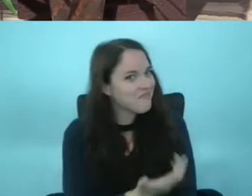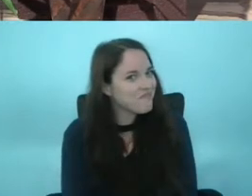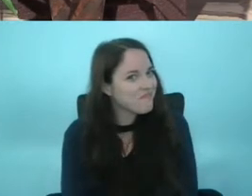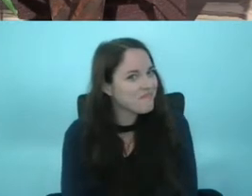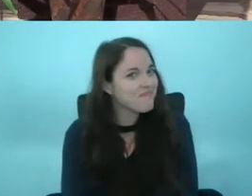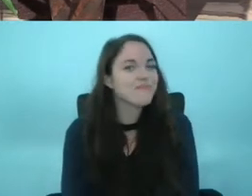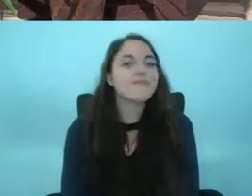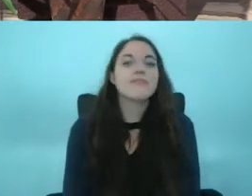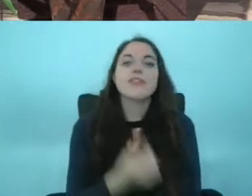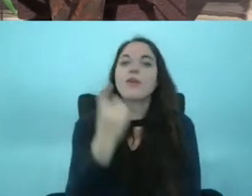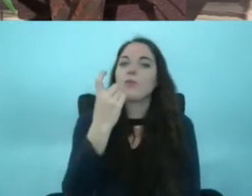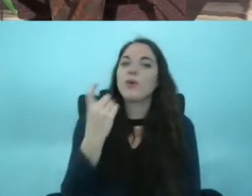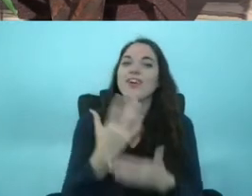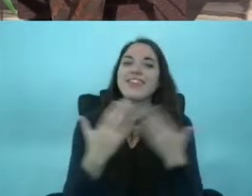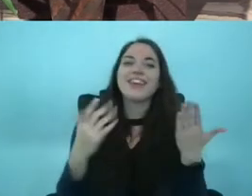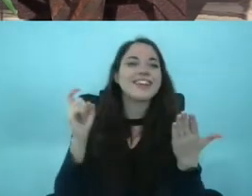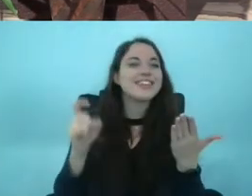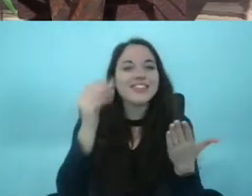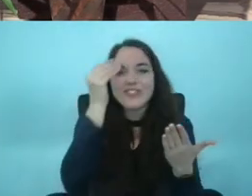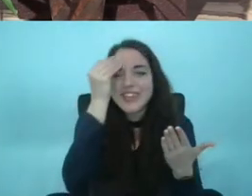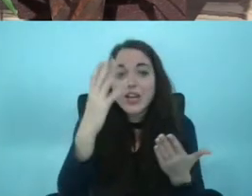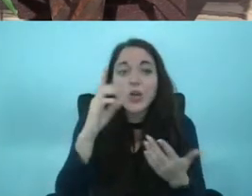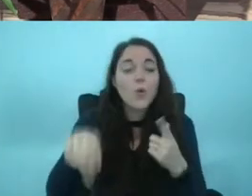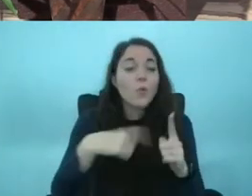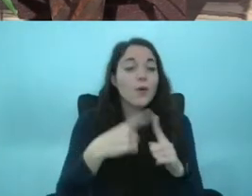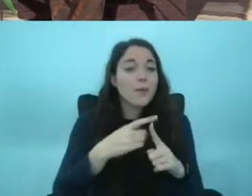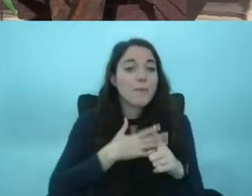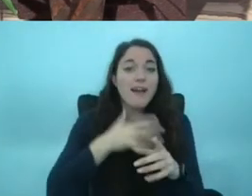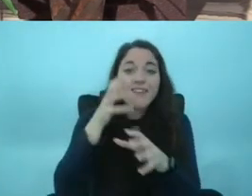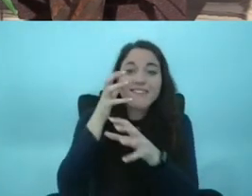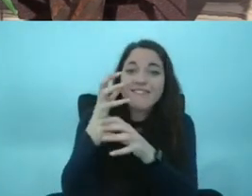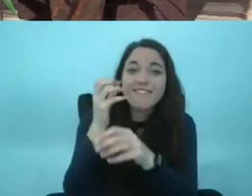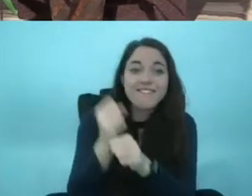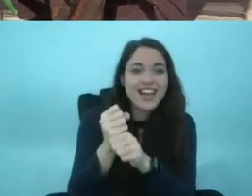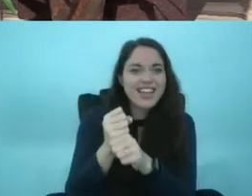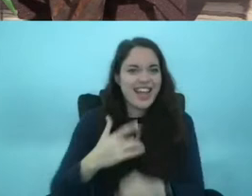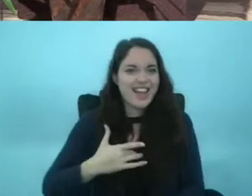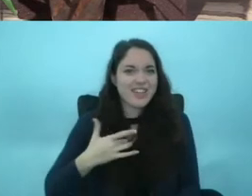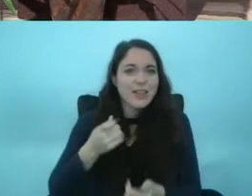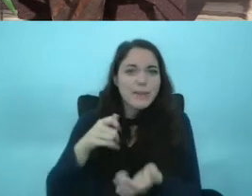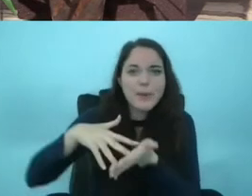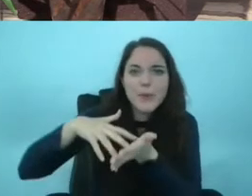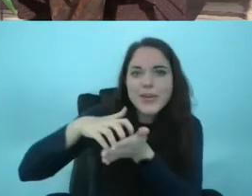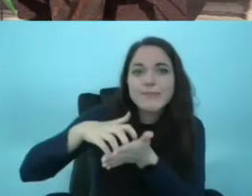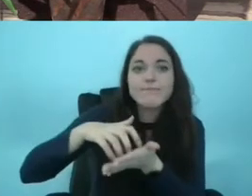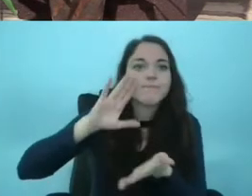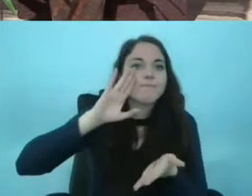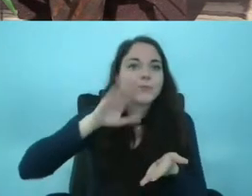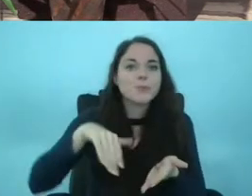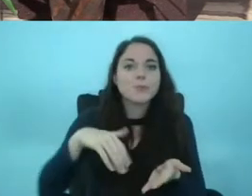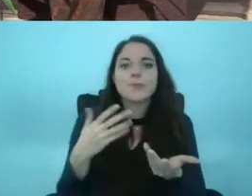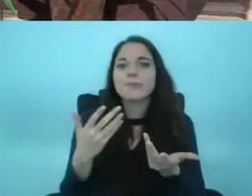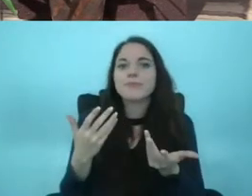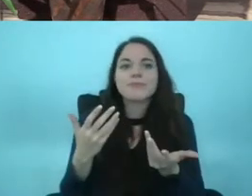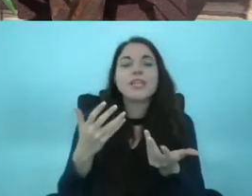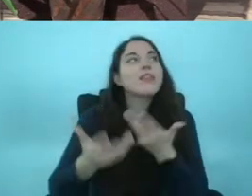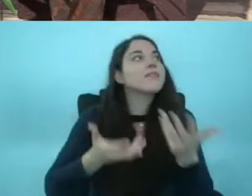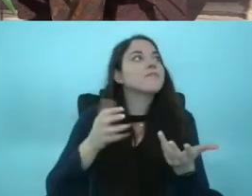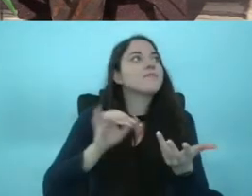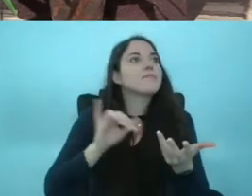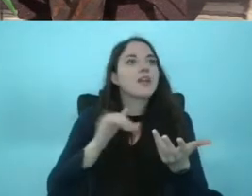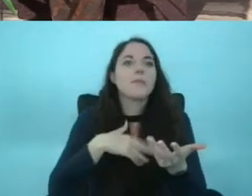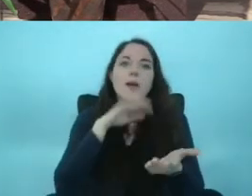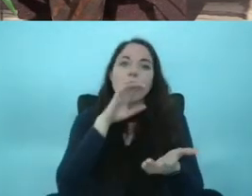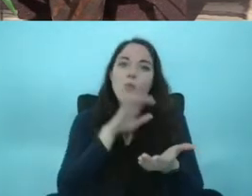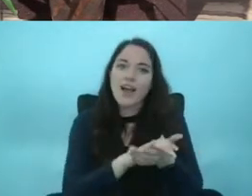One more thing I need to say. When my faith gets low, like, you know, my wife left